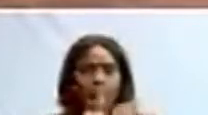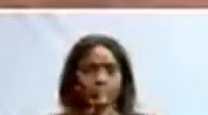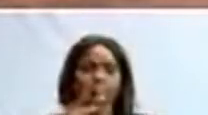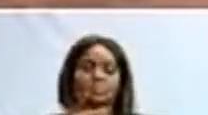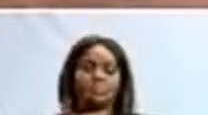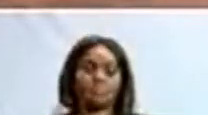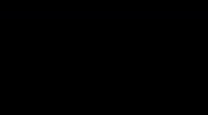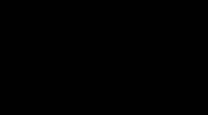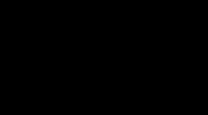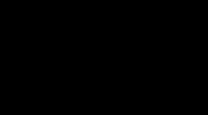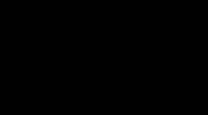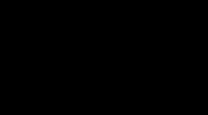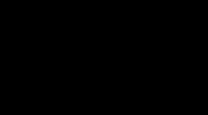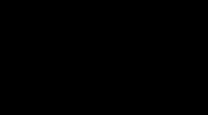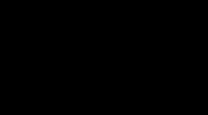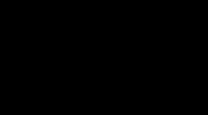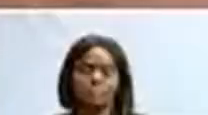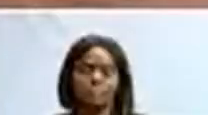properties.